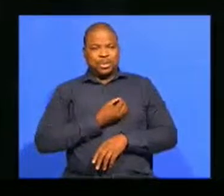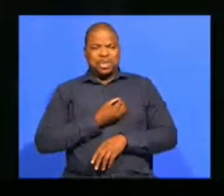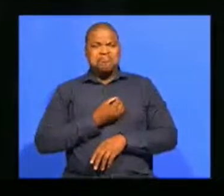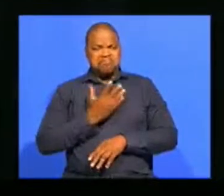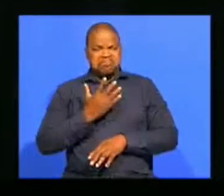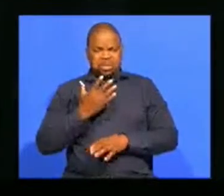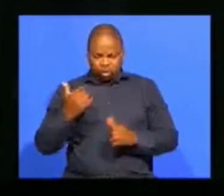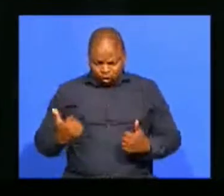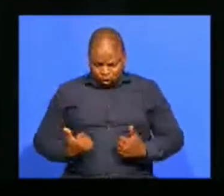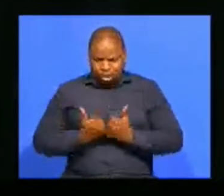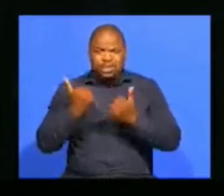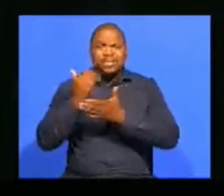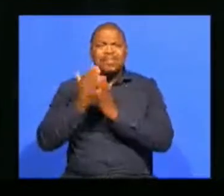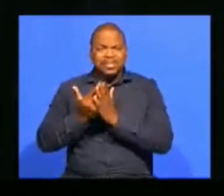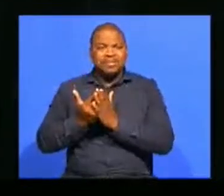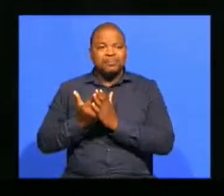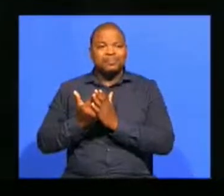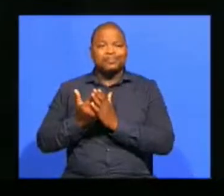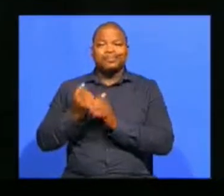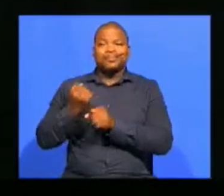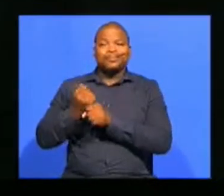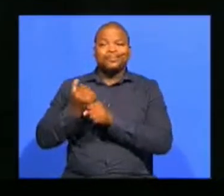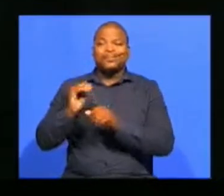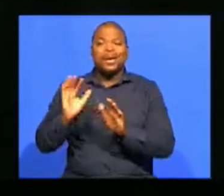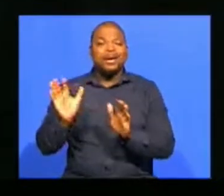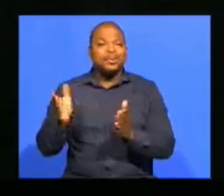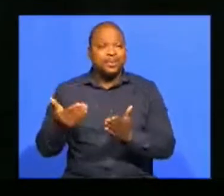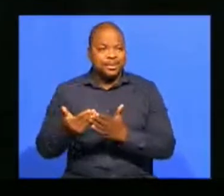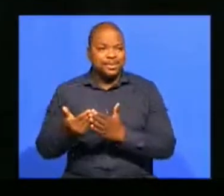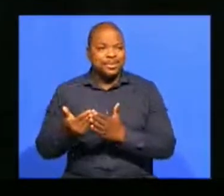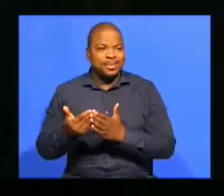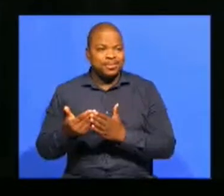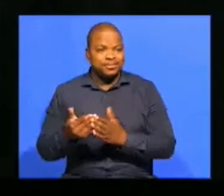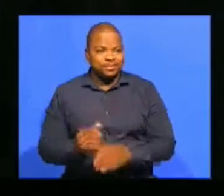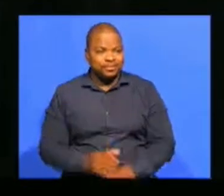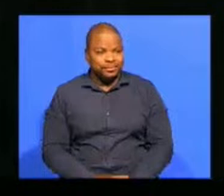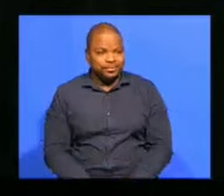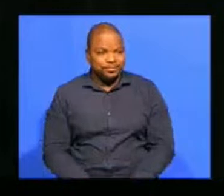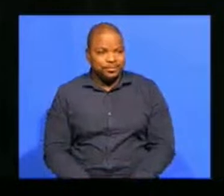the challenges, the most recent of which have been to do with